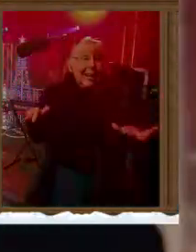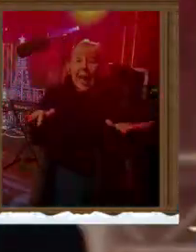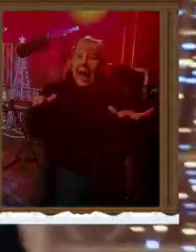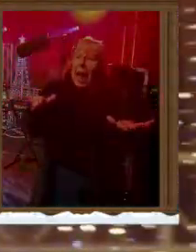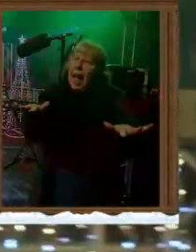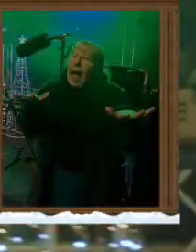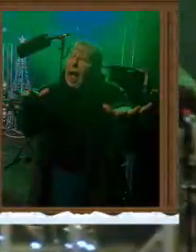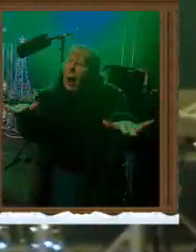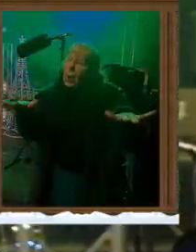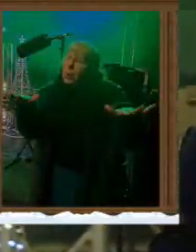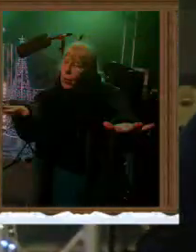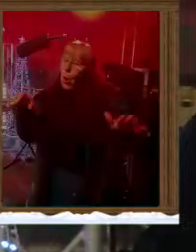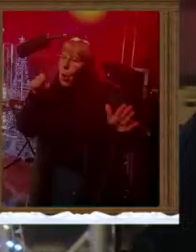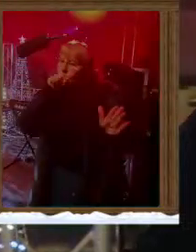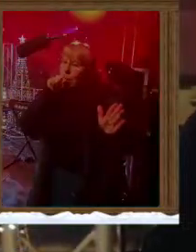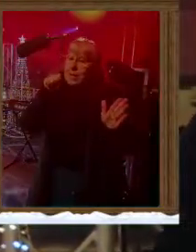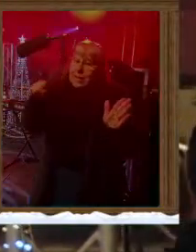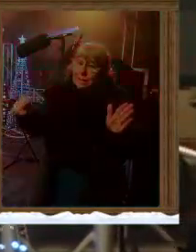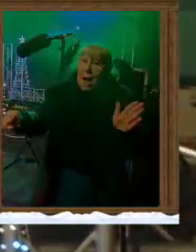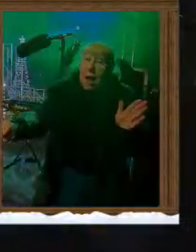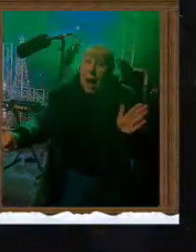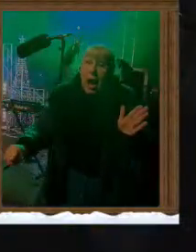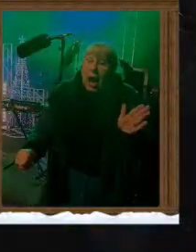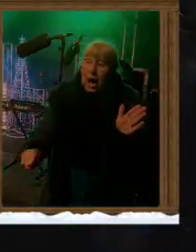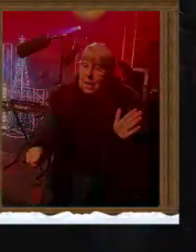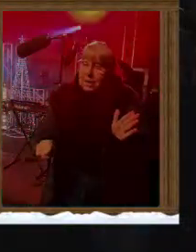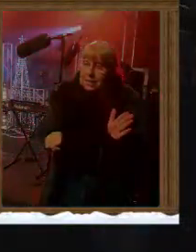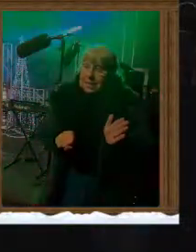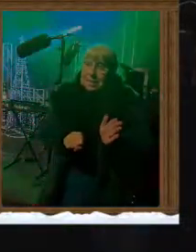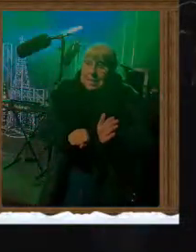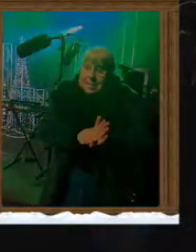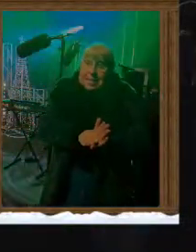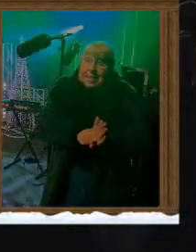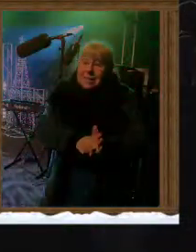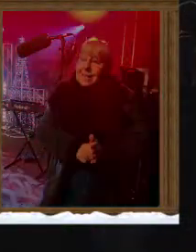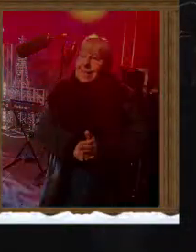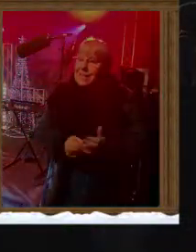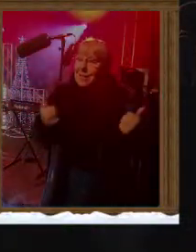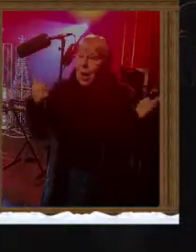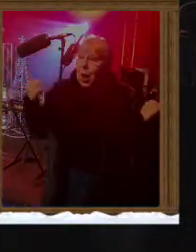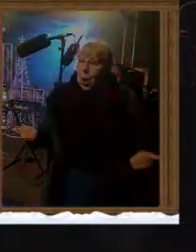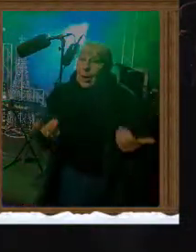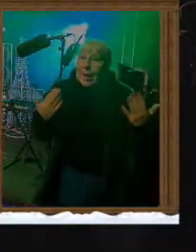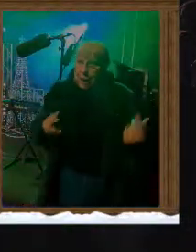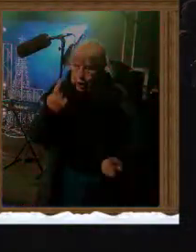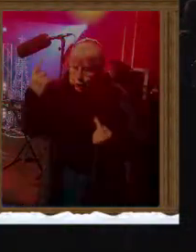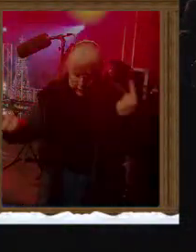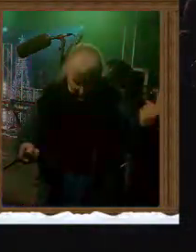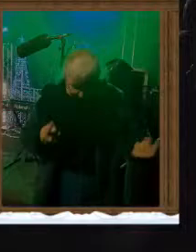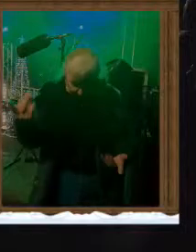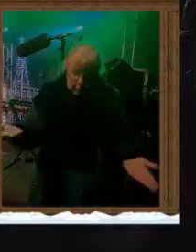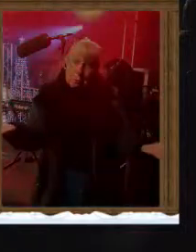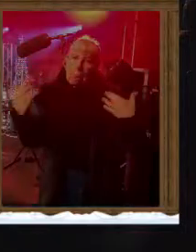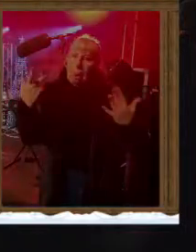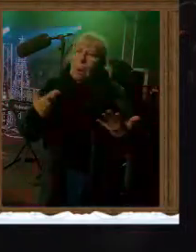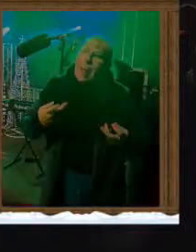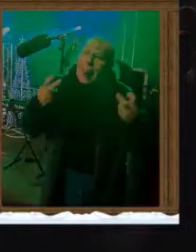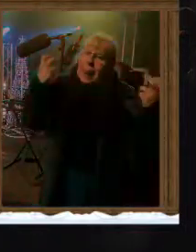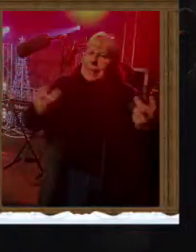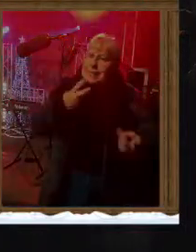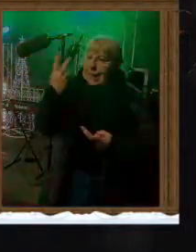ring out for Christmas. Okay, now you by yourself. I want to hear you sing really